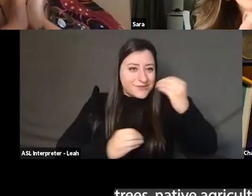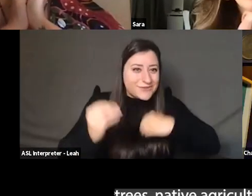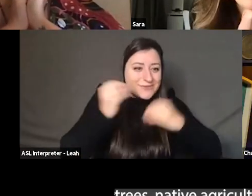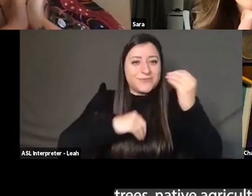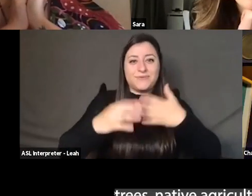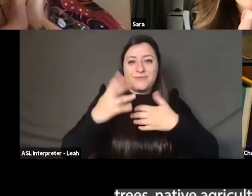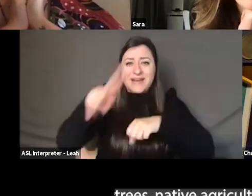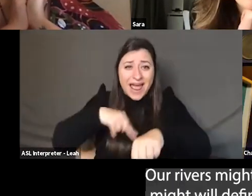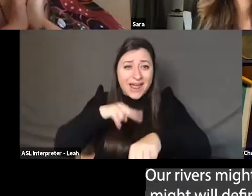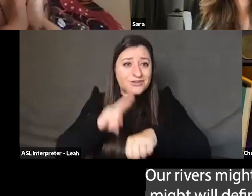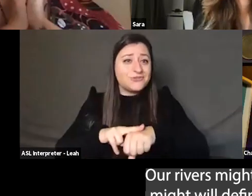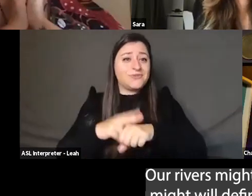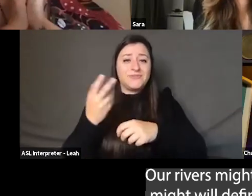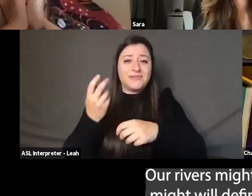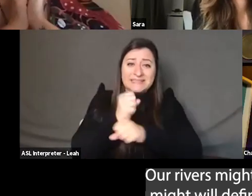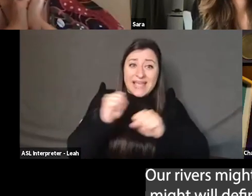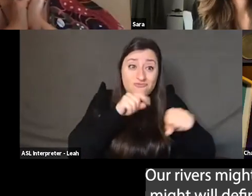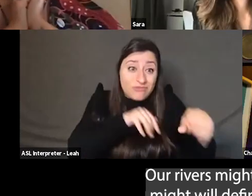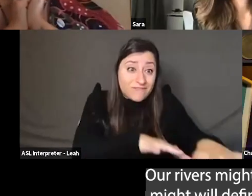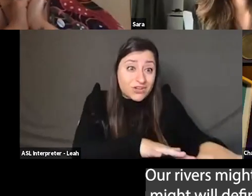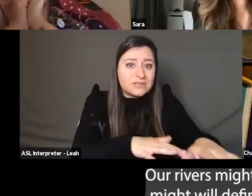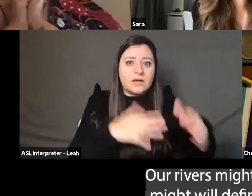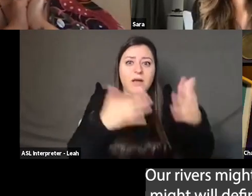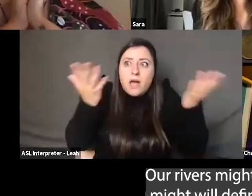agriculture, saving again our rivers